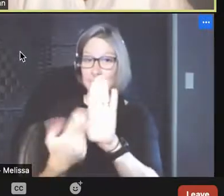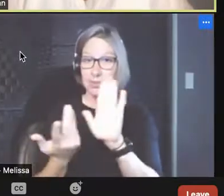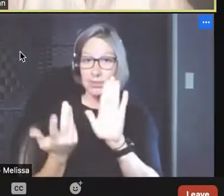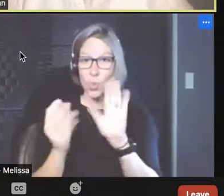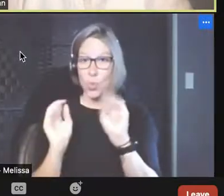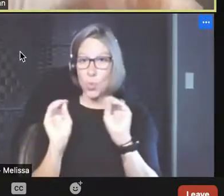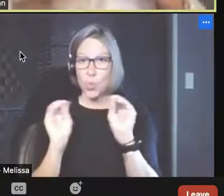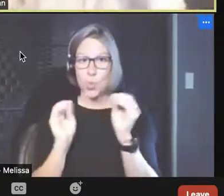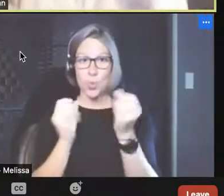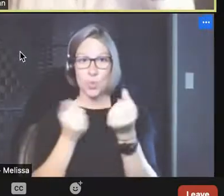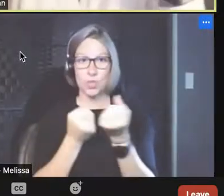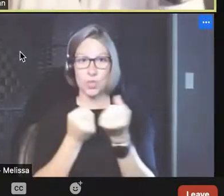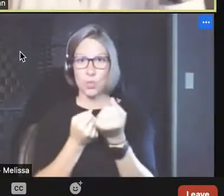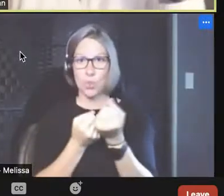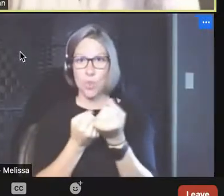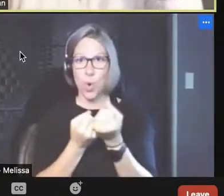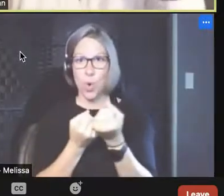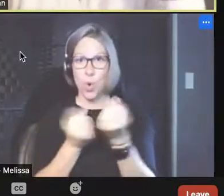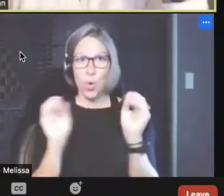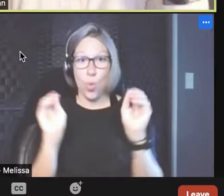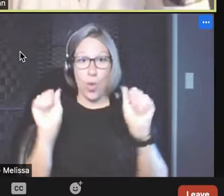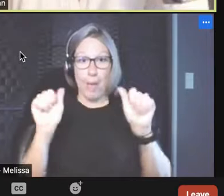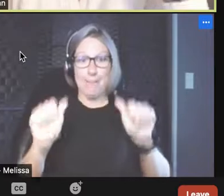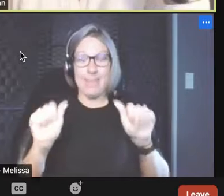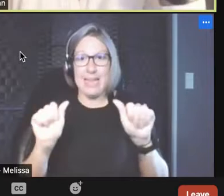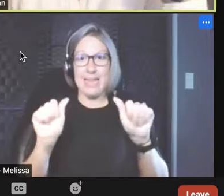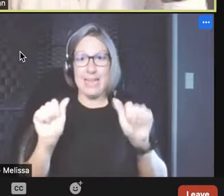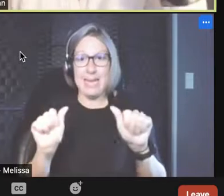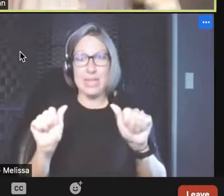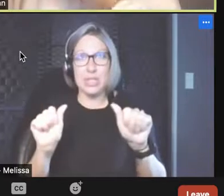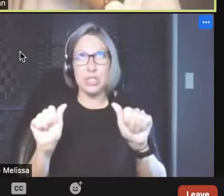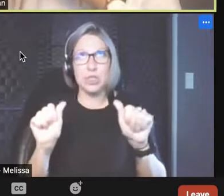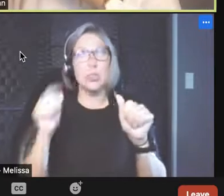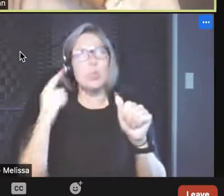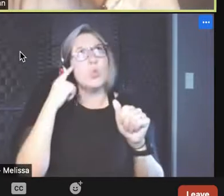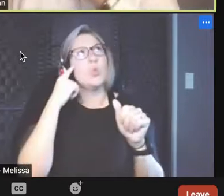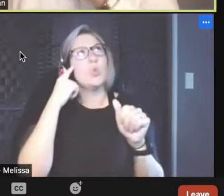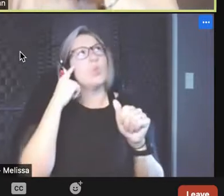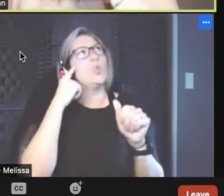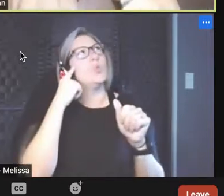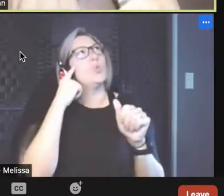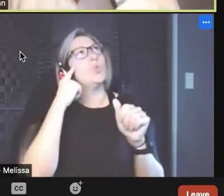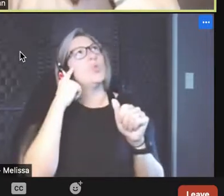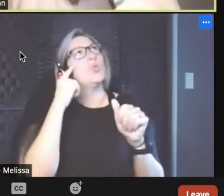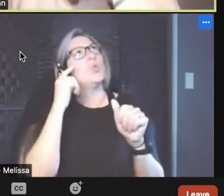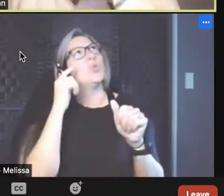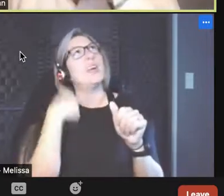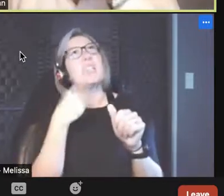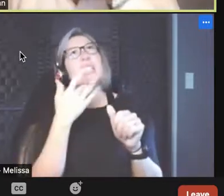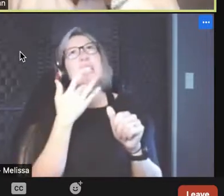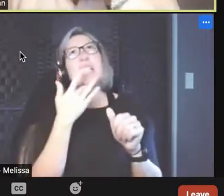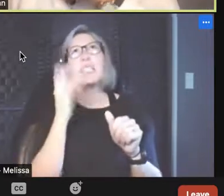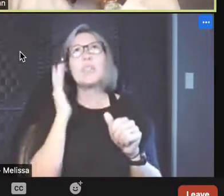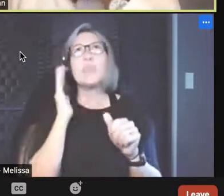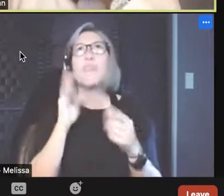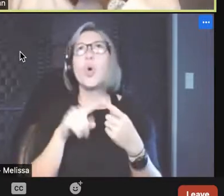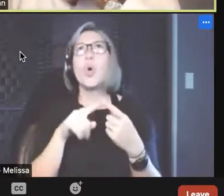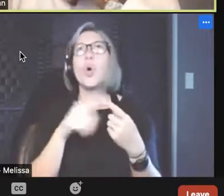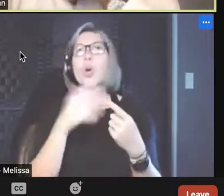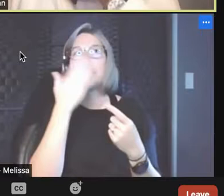or there's no ability to kind of go back through your memory log and think, is this something I've tasted before, smelled